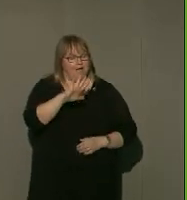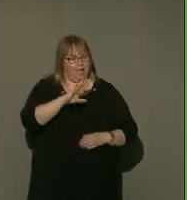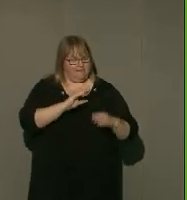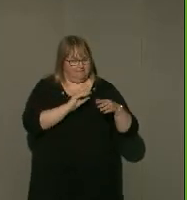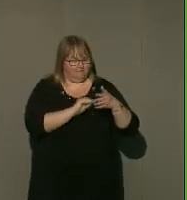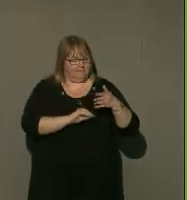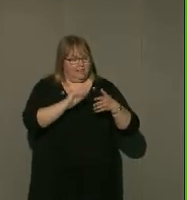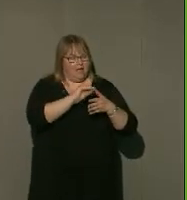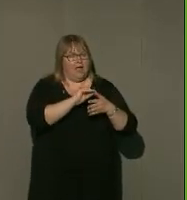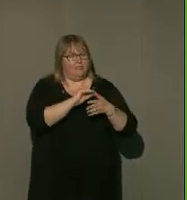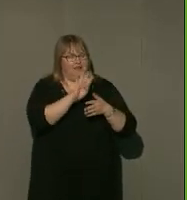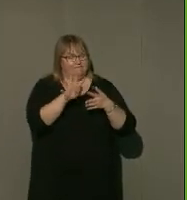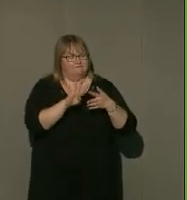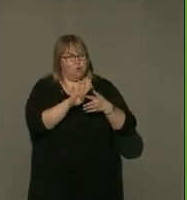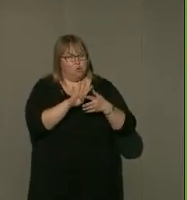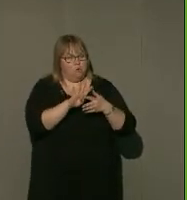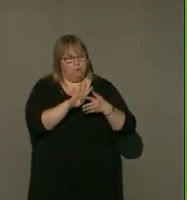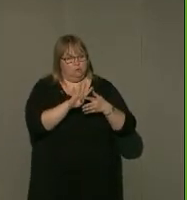would follow.